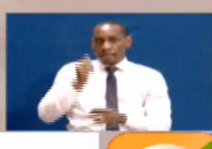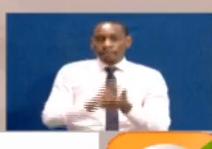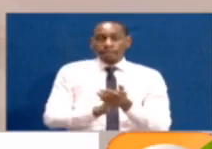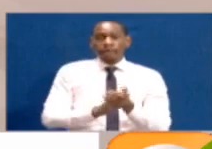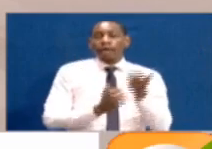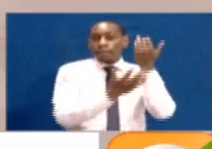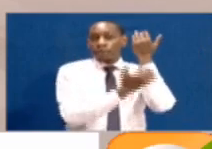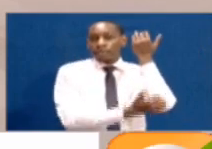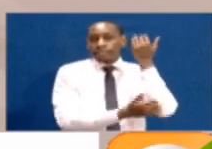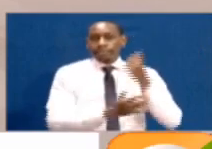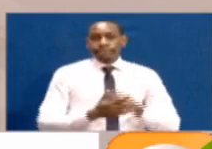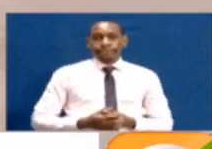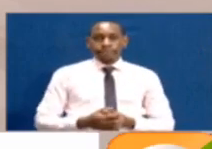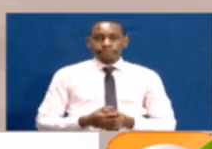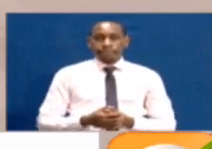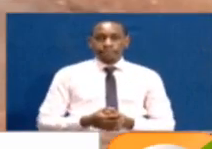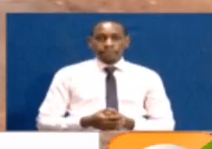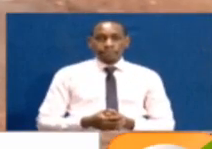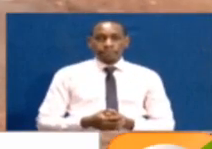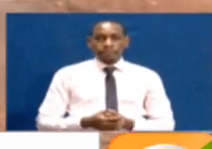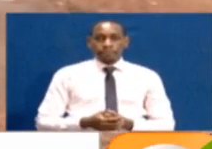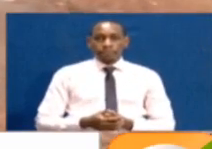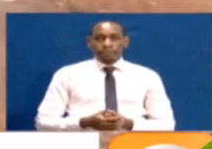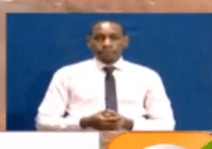financial constraints.